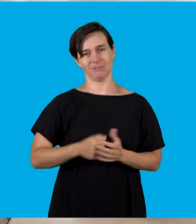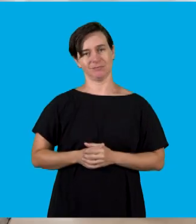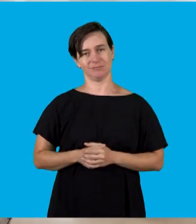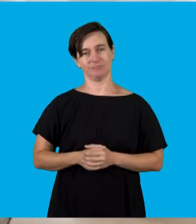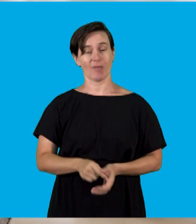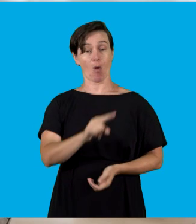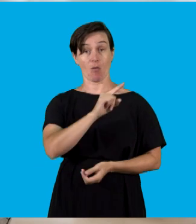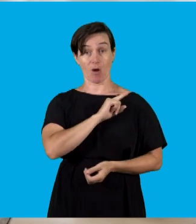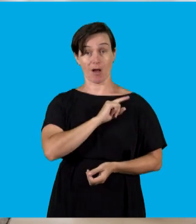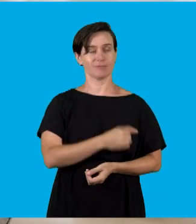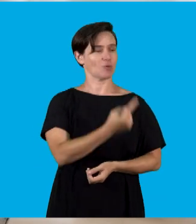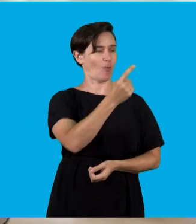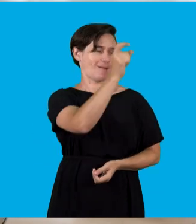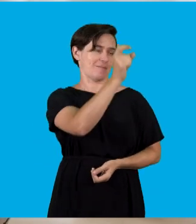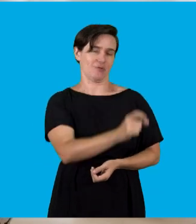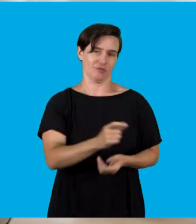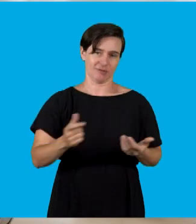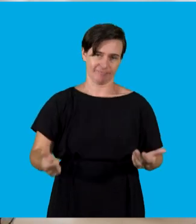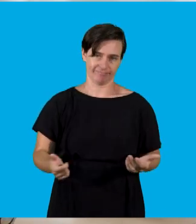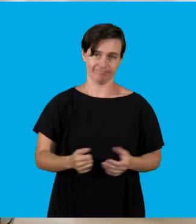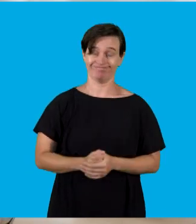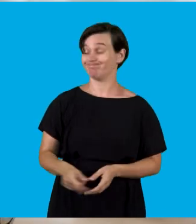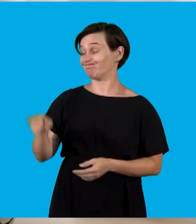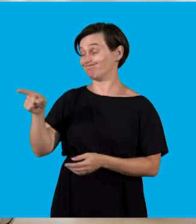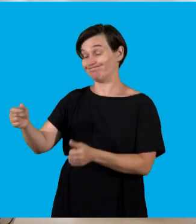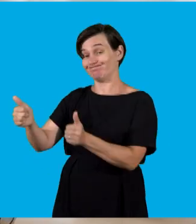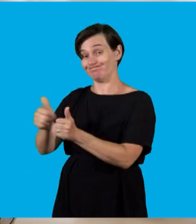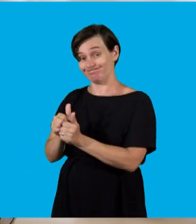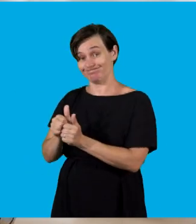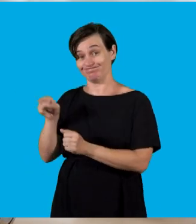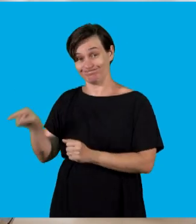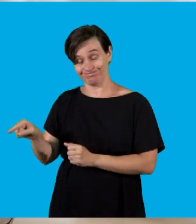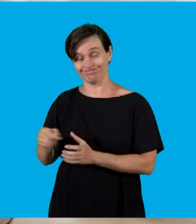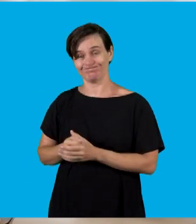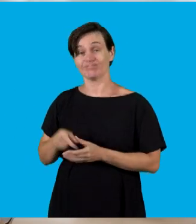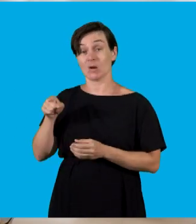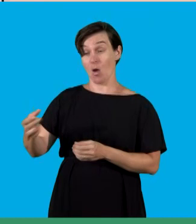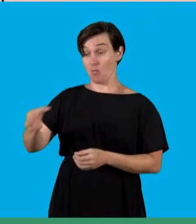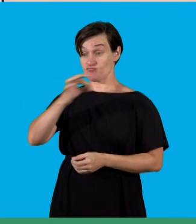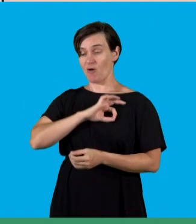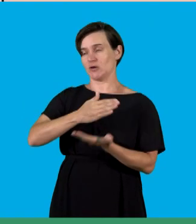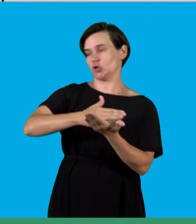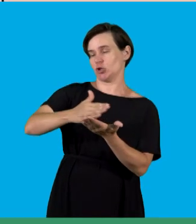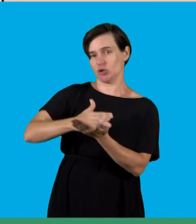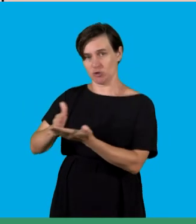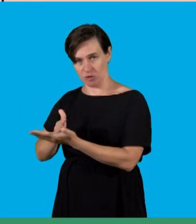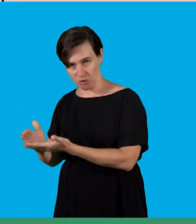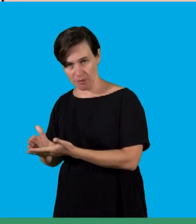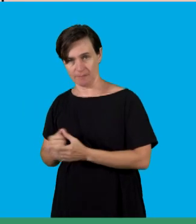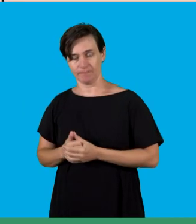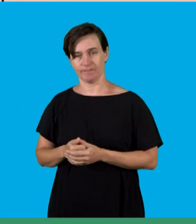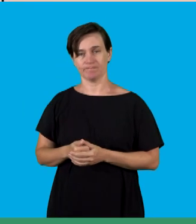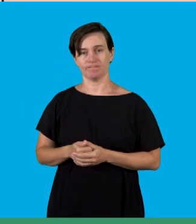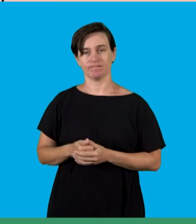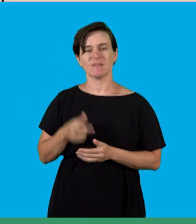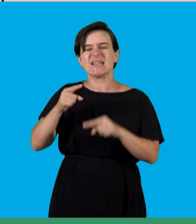owner, because this is a one-man business. Whereas in a partnership, the profit is shared amongst the